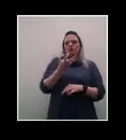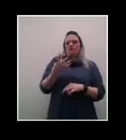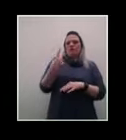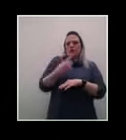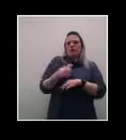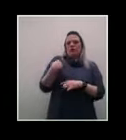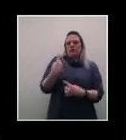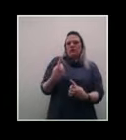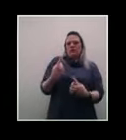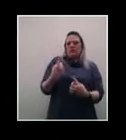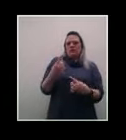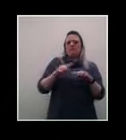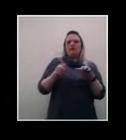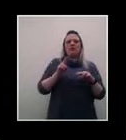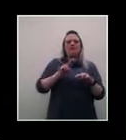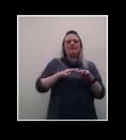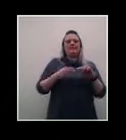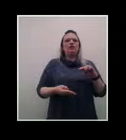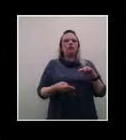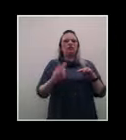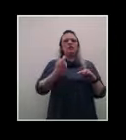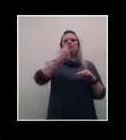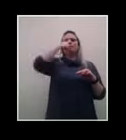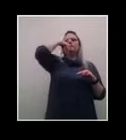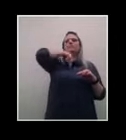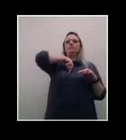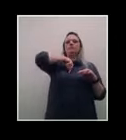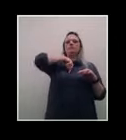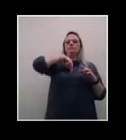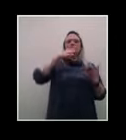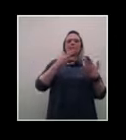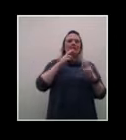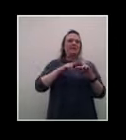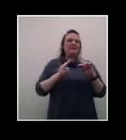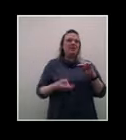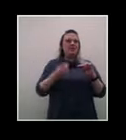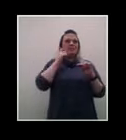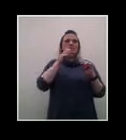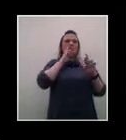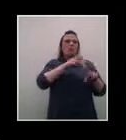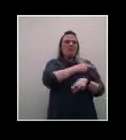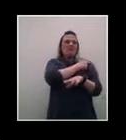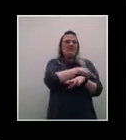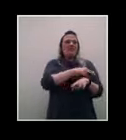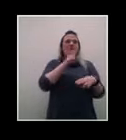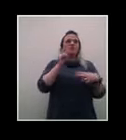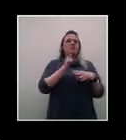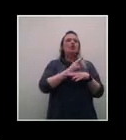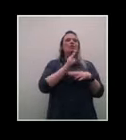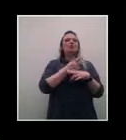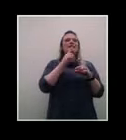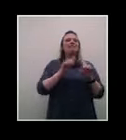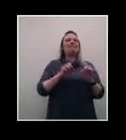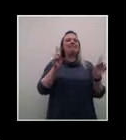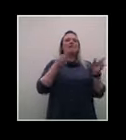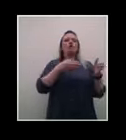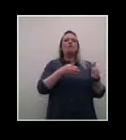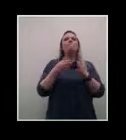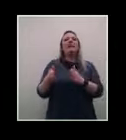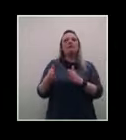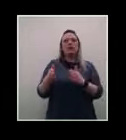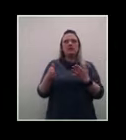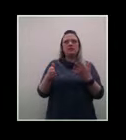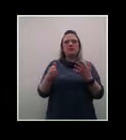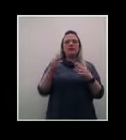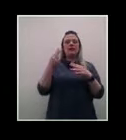in intubations. Intubations may be decreasing because we're getting reports from hospitals that they're using alternative methods and they're